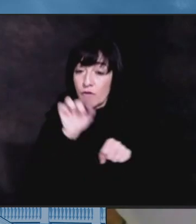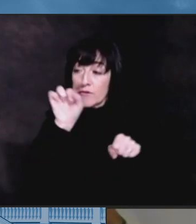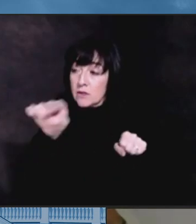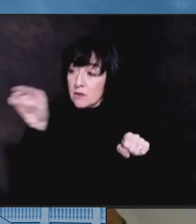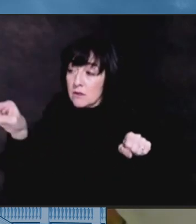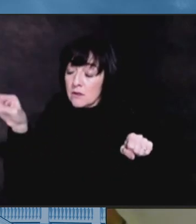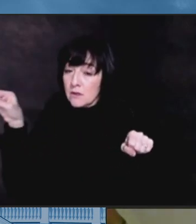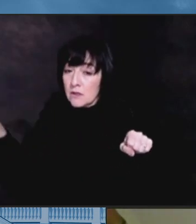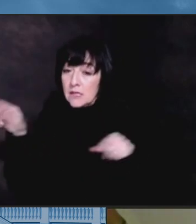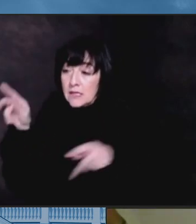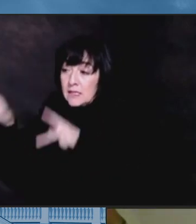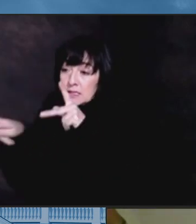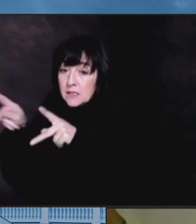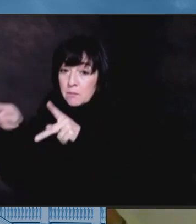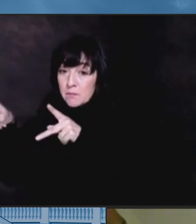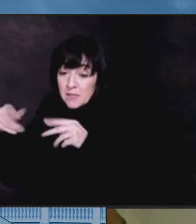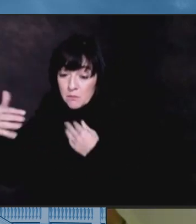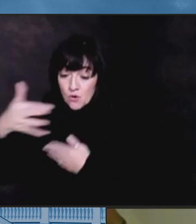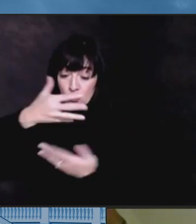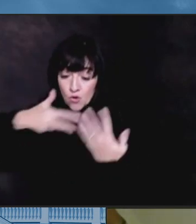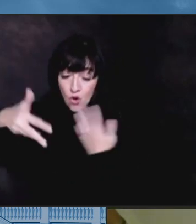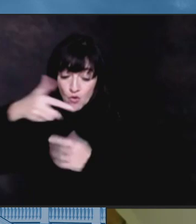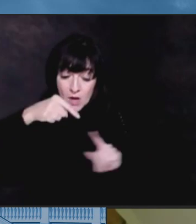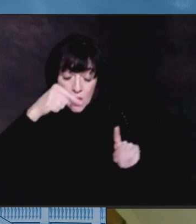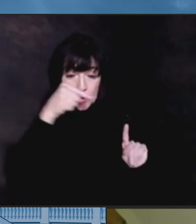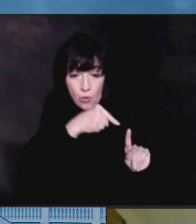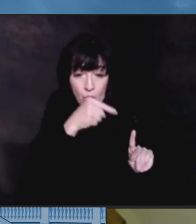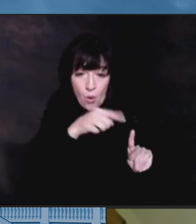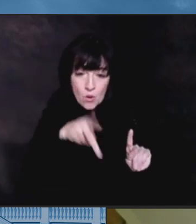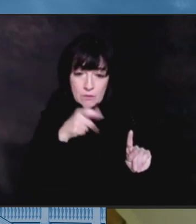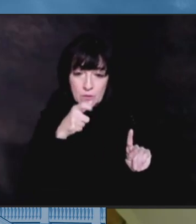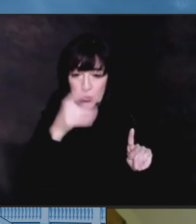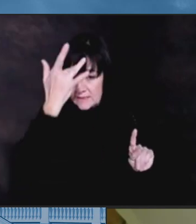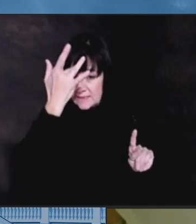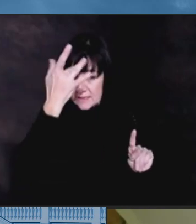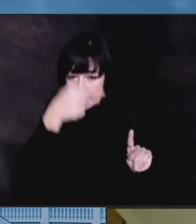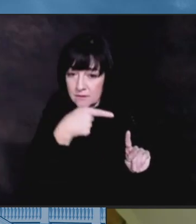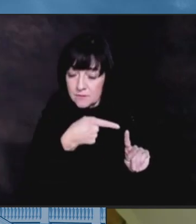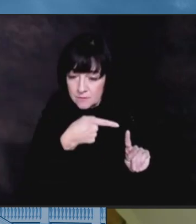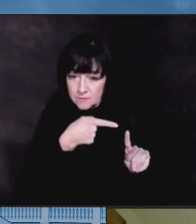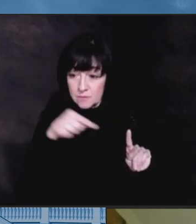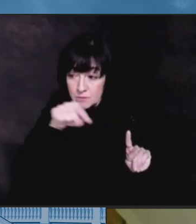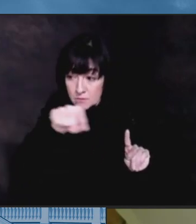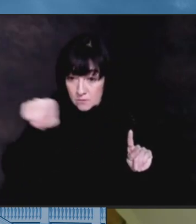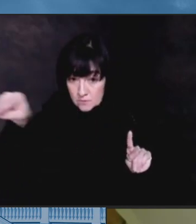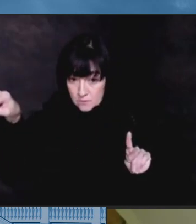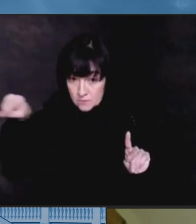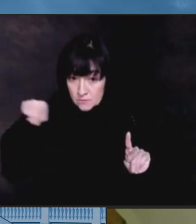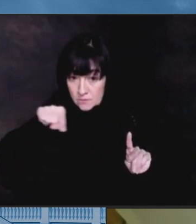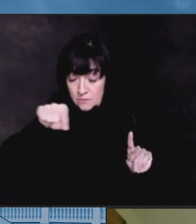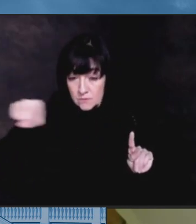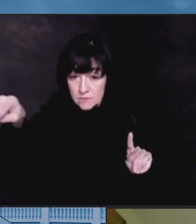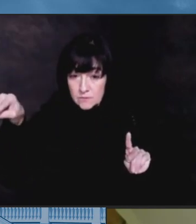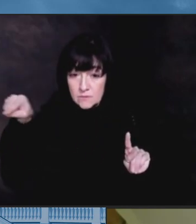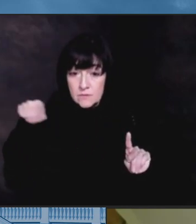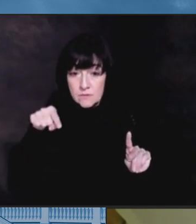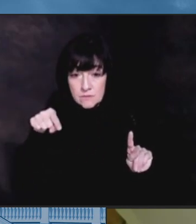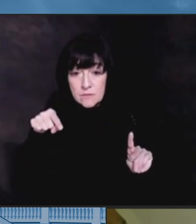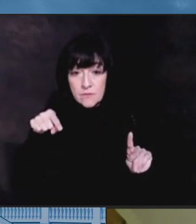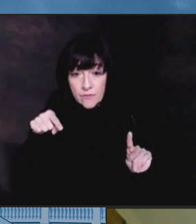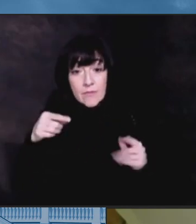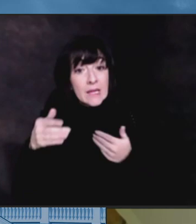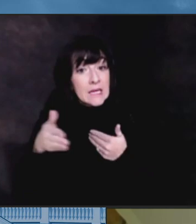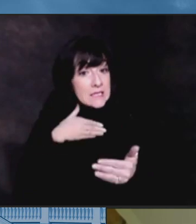contacts of people with COVID. And they say that although we've had the